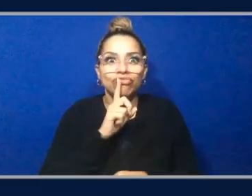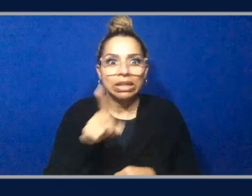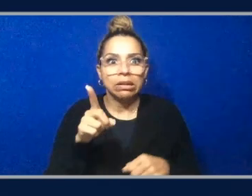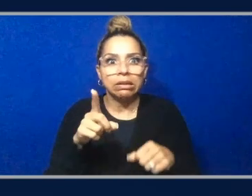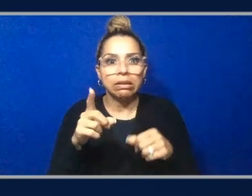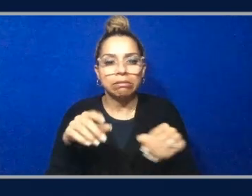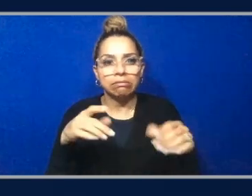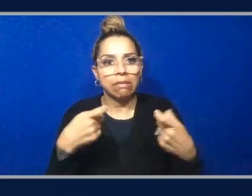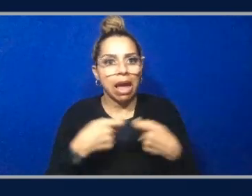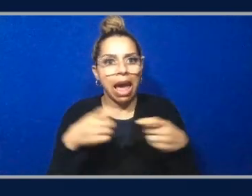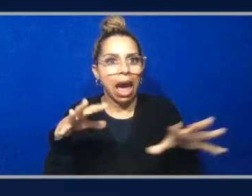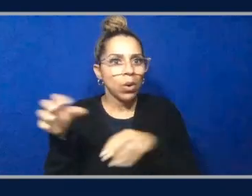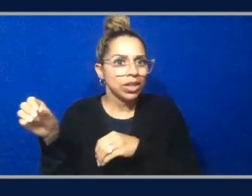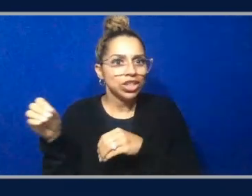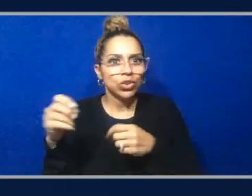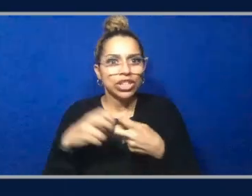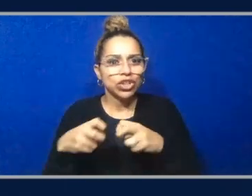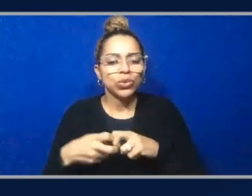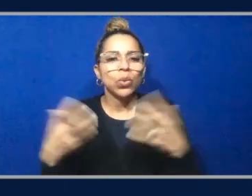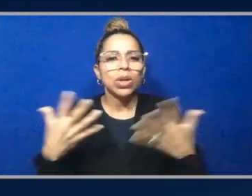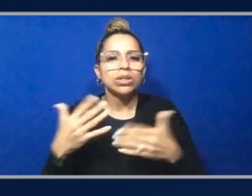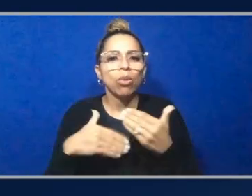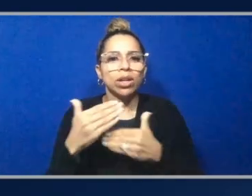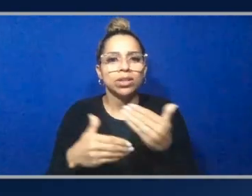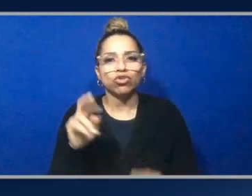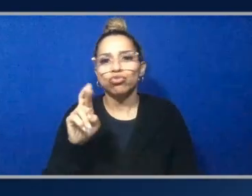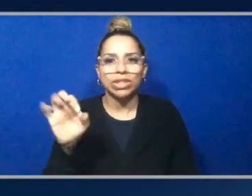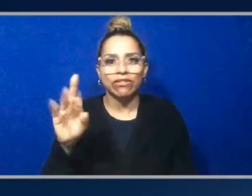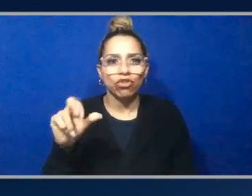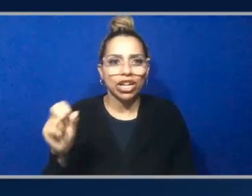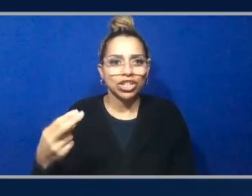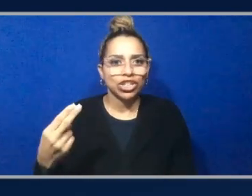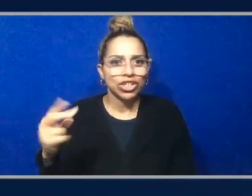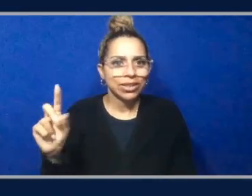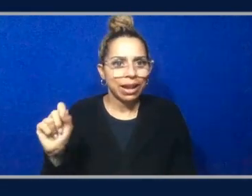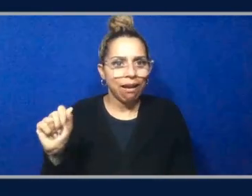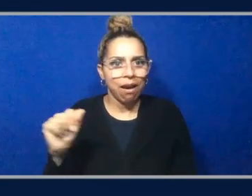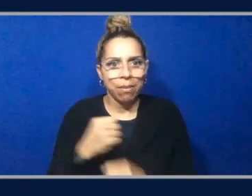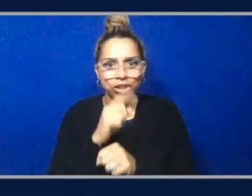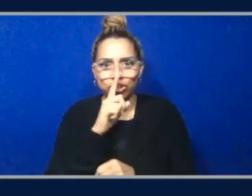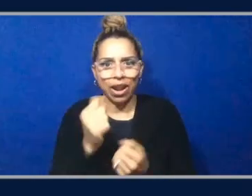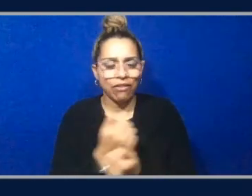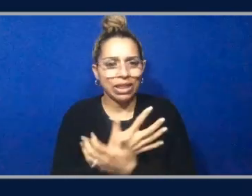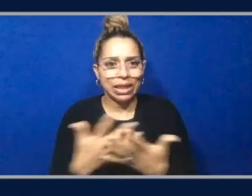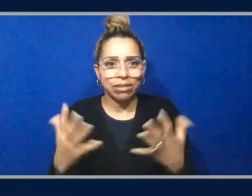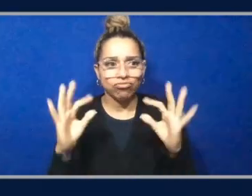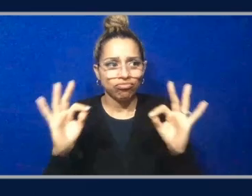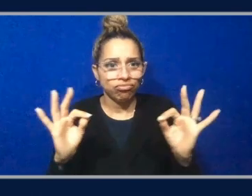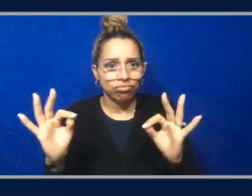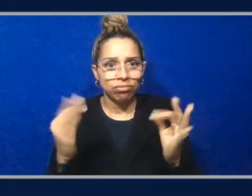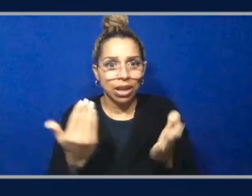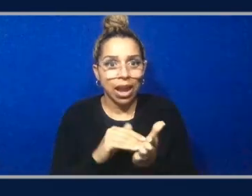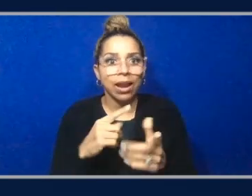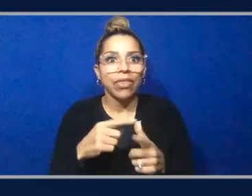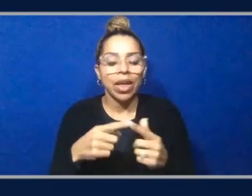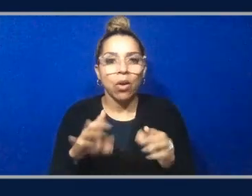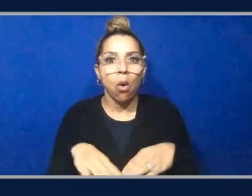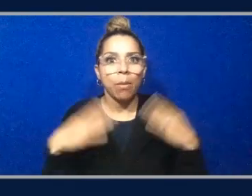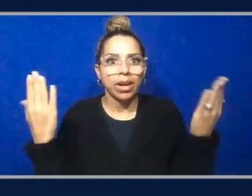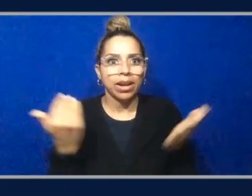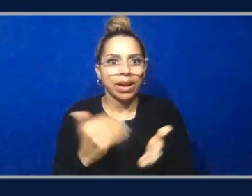for refreshing the data on to make sure everything's in sync again and then exactly. opening it back up? Yeah,